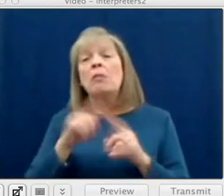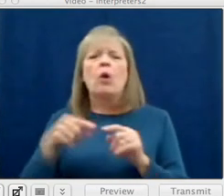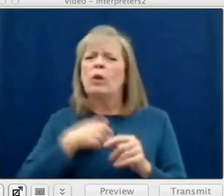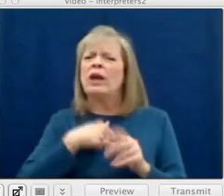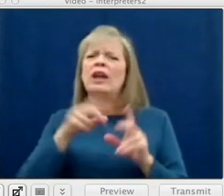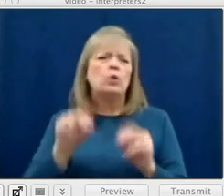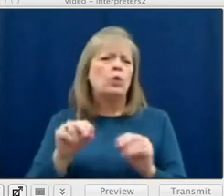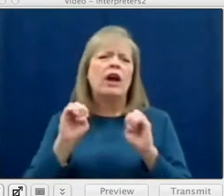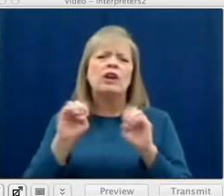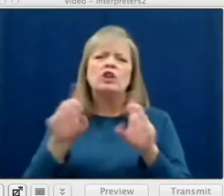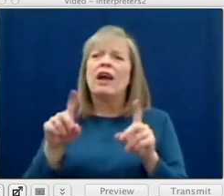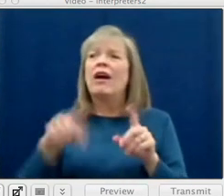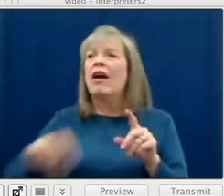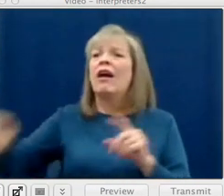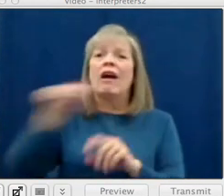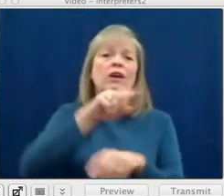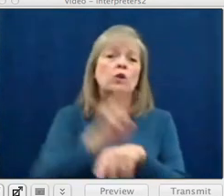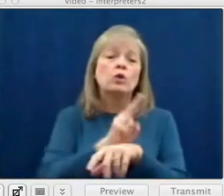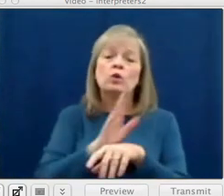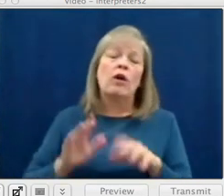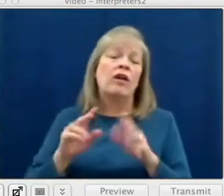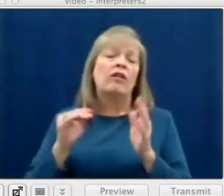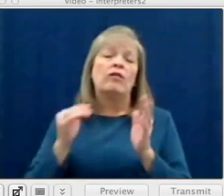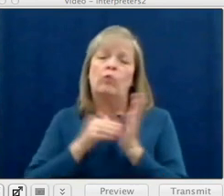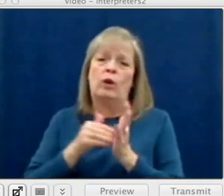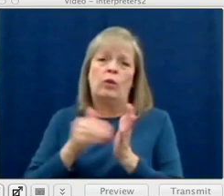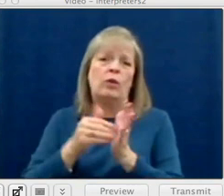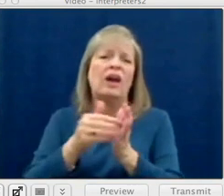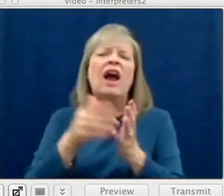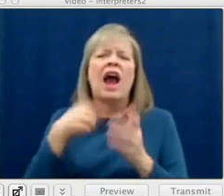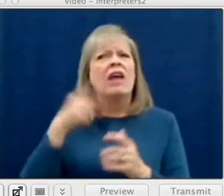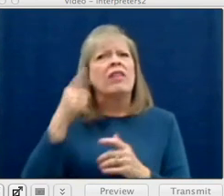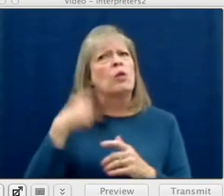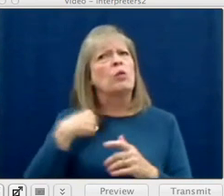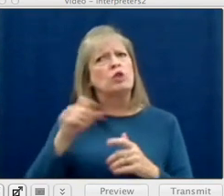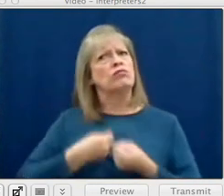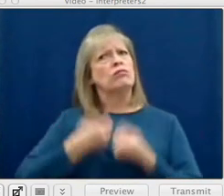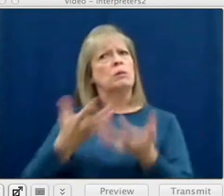we be more evident as that as a value.